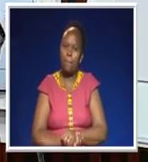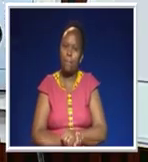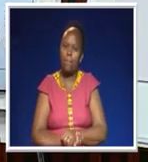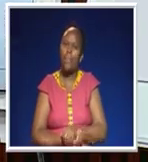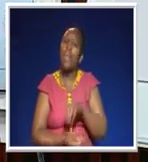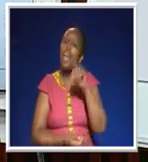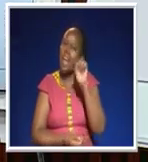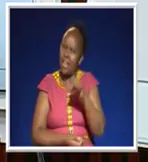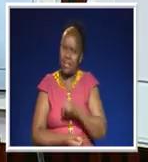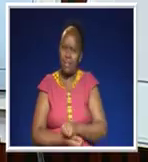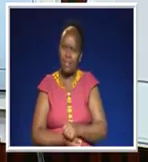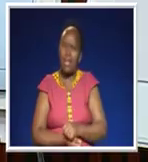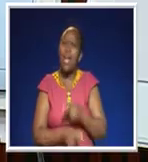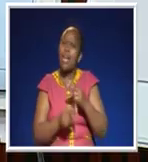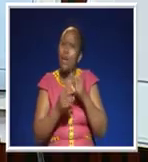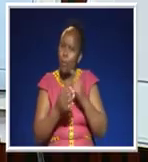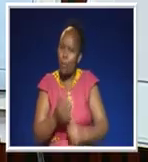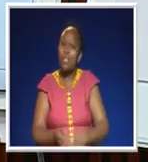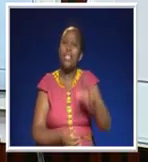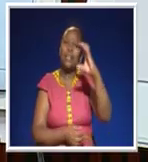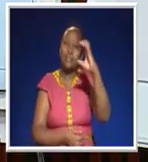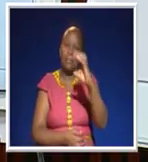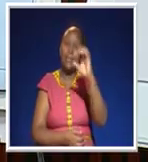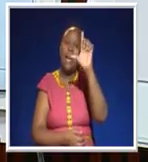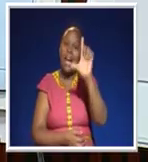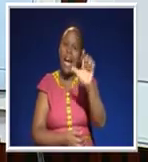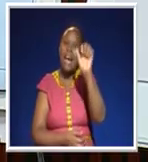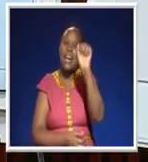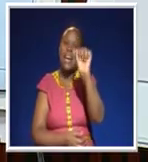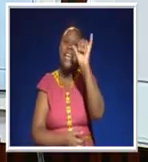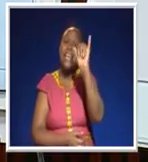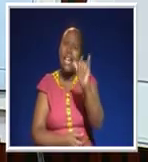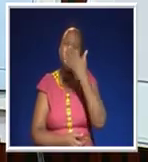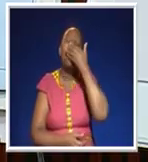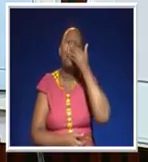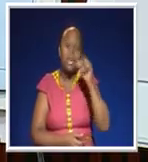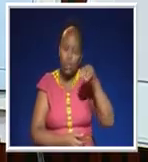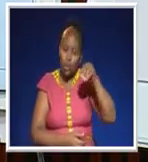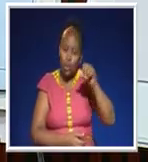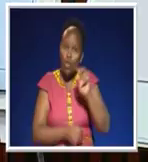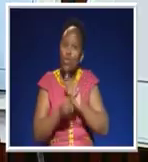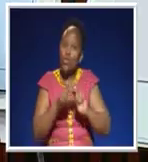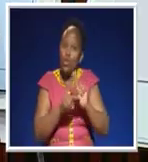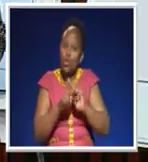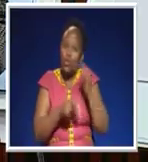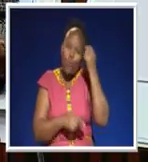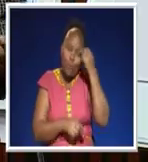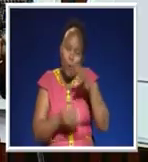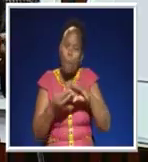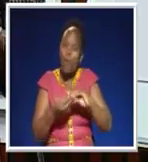Oh yes, it is clay soil. Clay soil is the best soil we use for